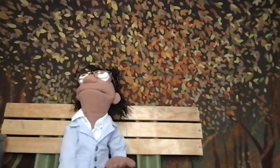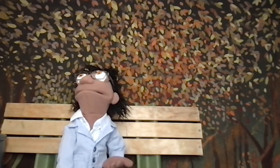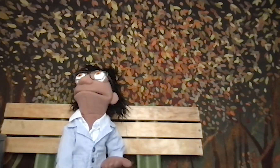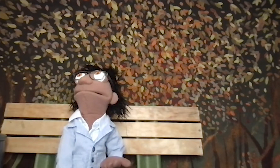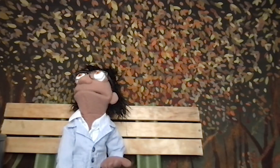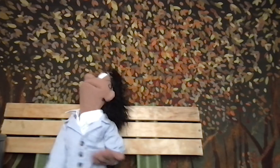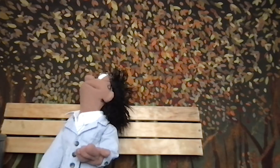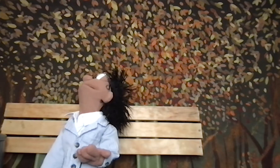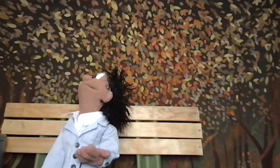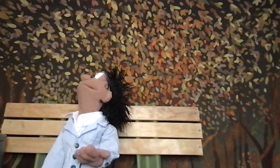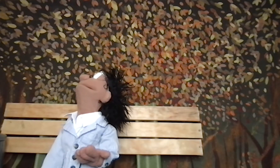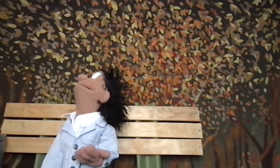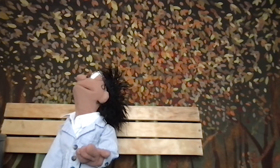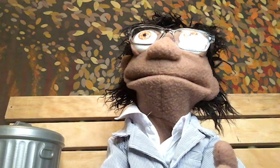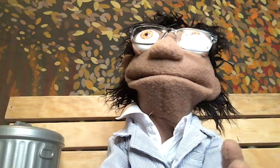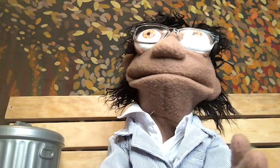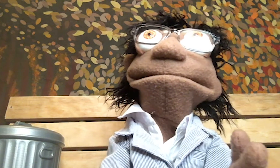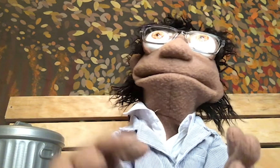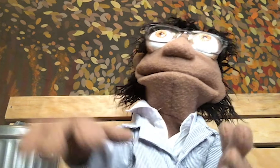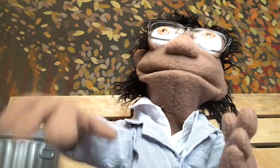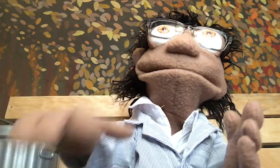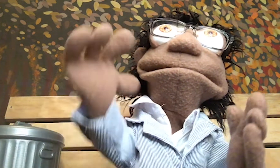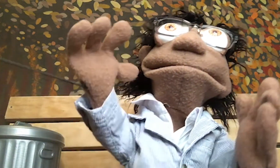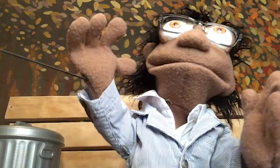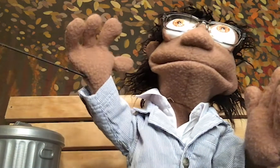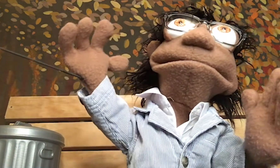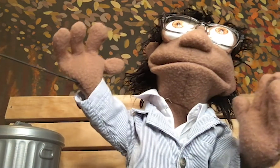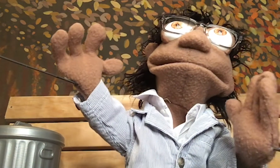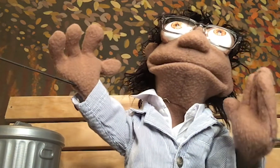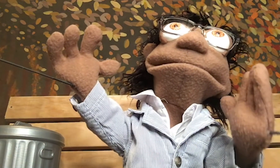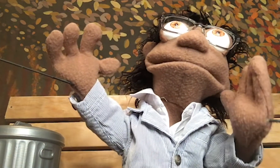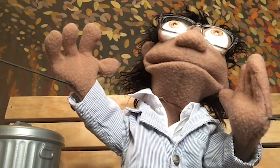All right, mate, sit down with your hands over your head.